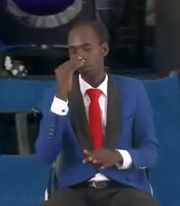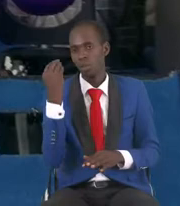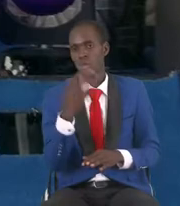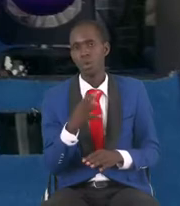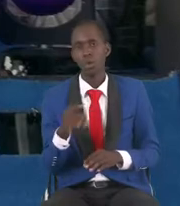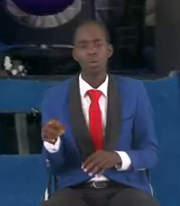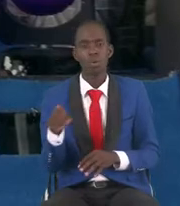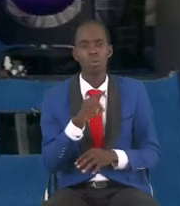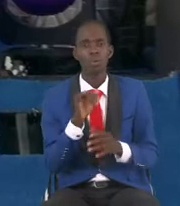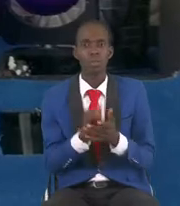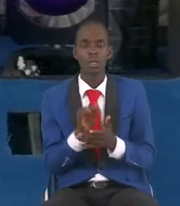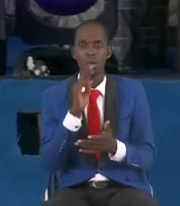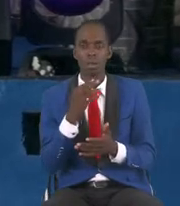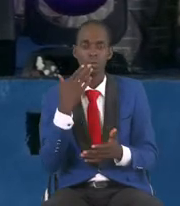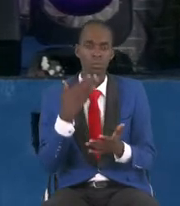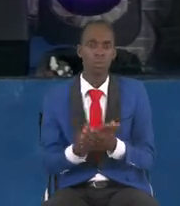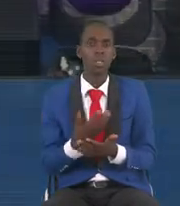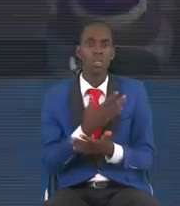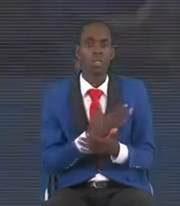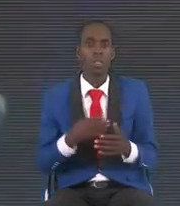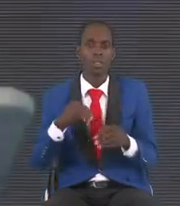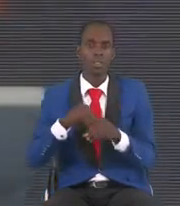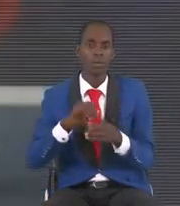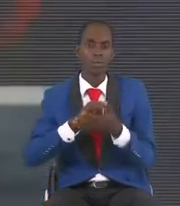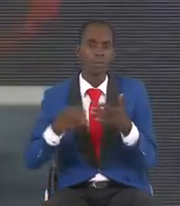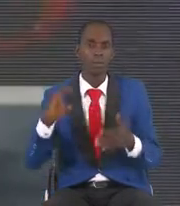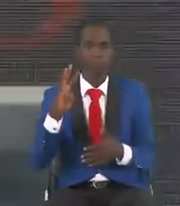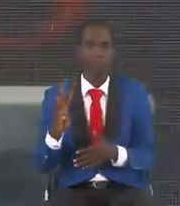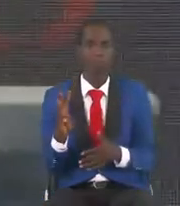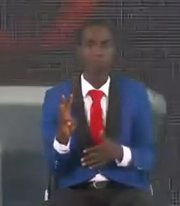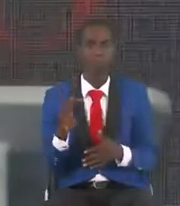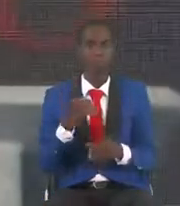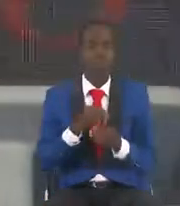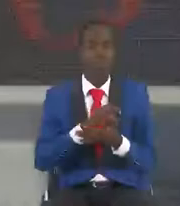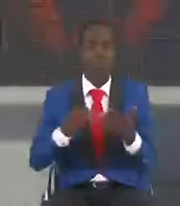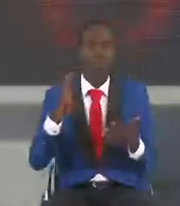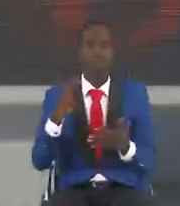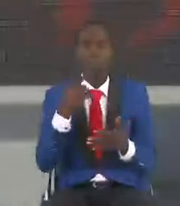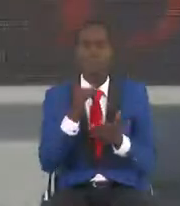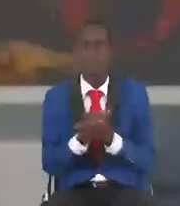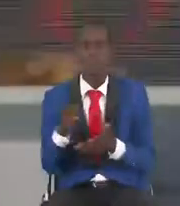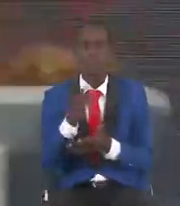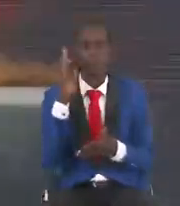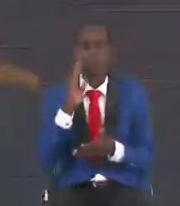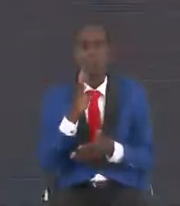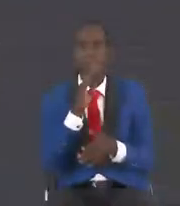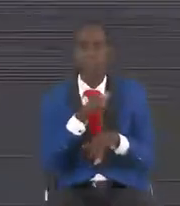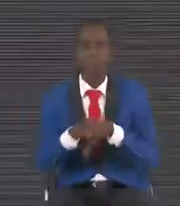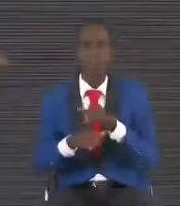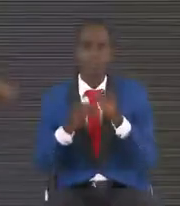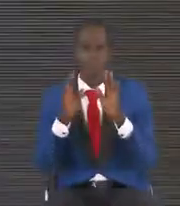are good. And then it says in verse 4. In verse 4, it tells us there'll be traitors. There'll be heady. There'll